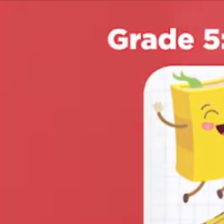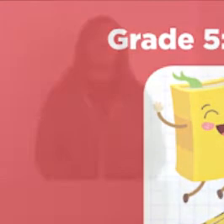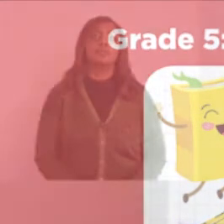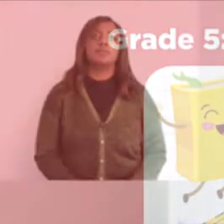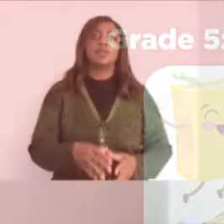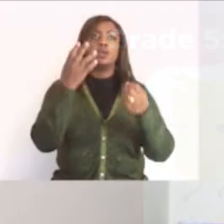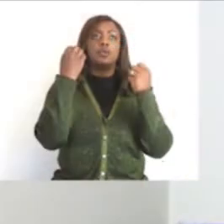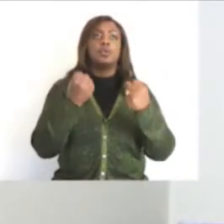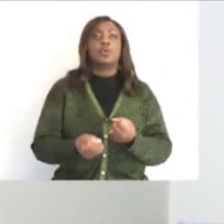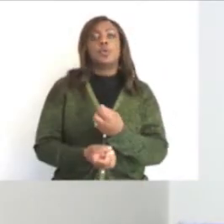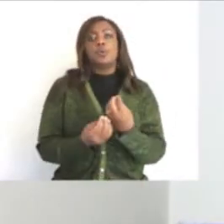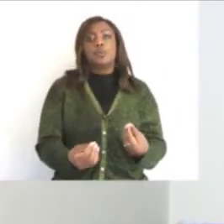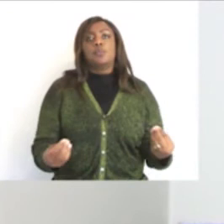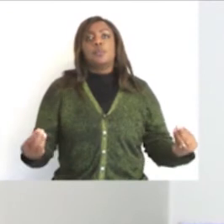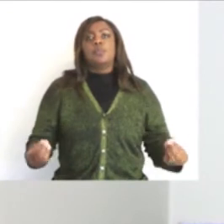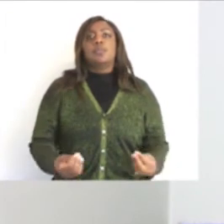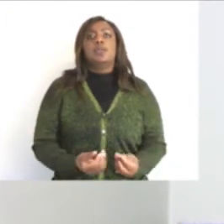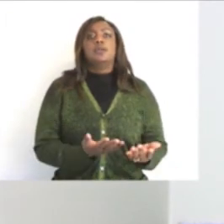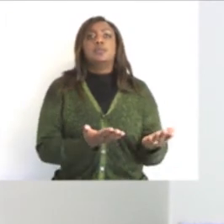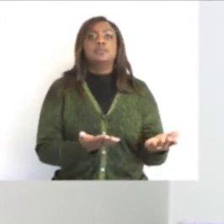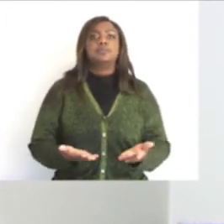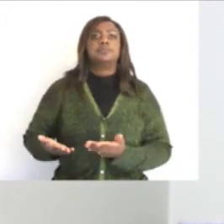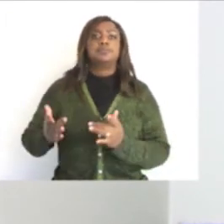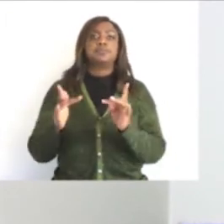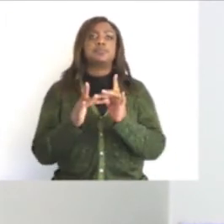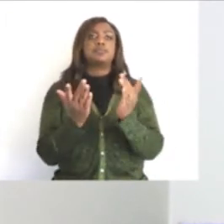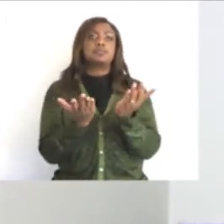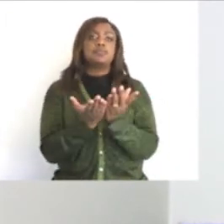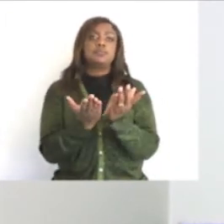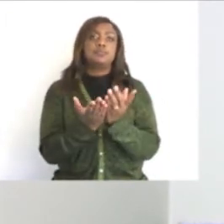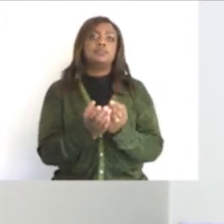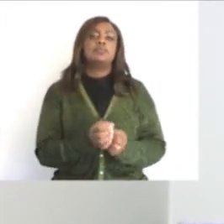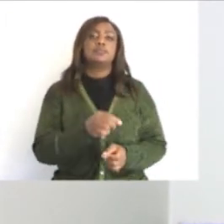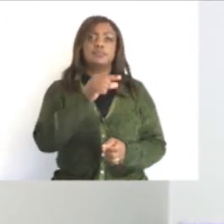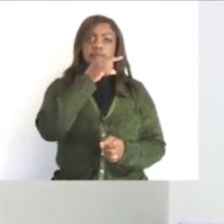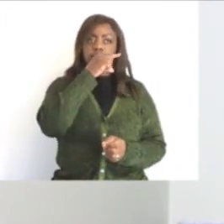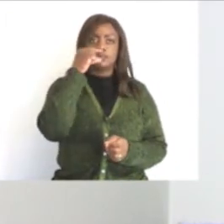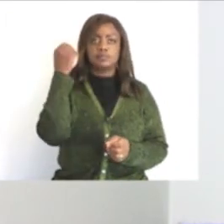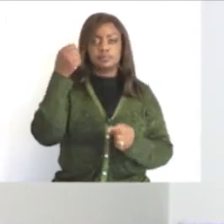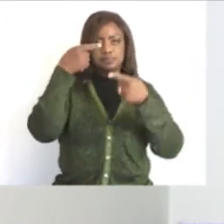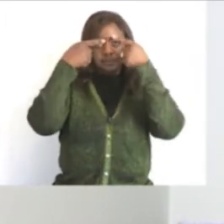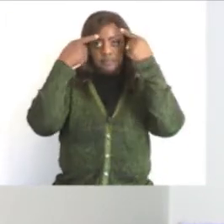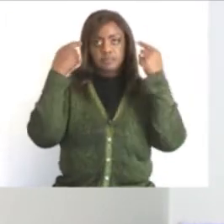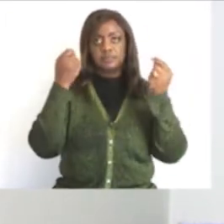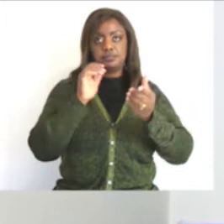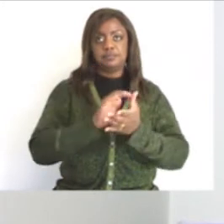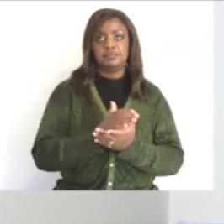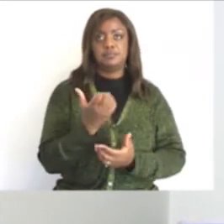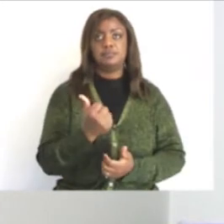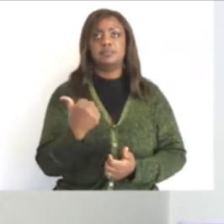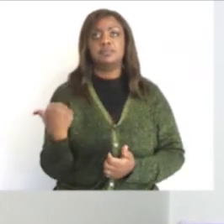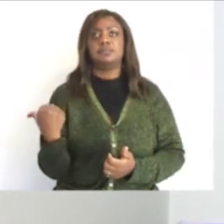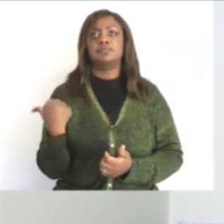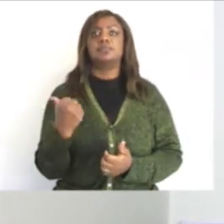Good morning, boys and girls all over Namibia, and welcome to My Zone Online School. My name is Miss Irene Siteketa.